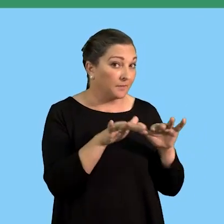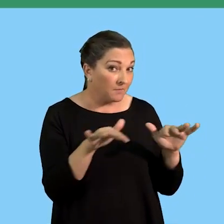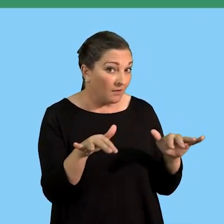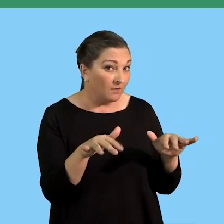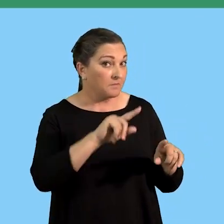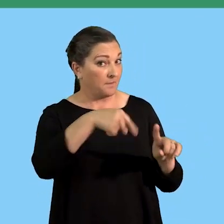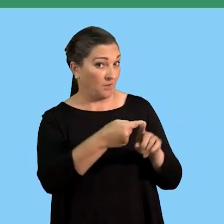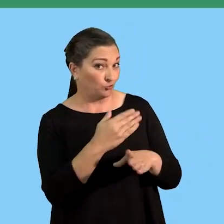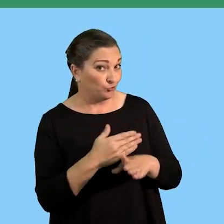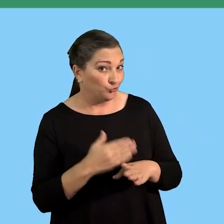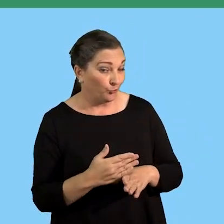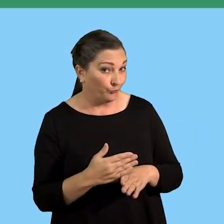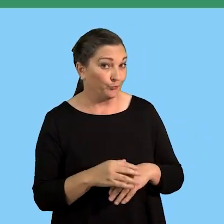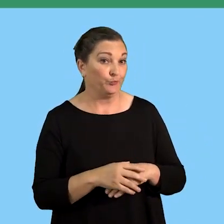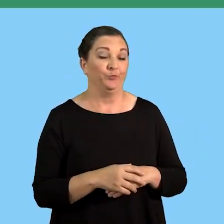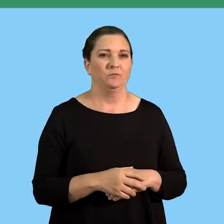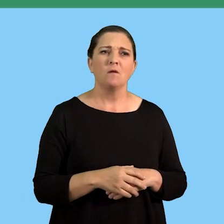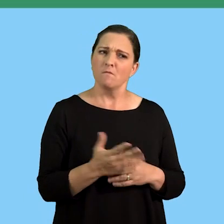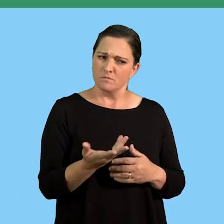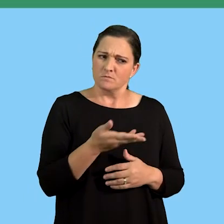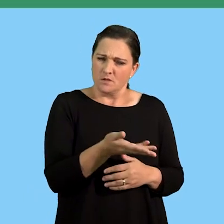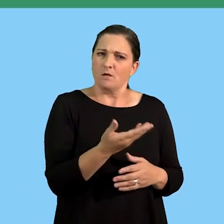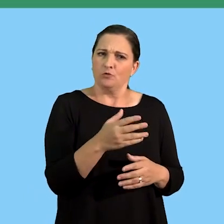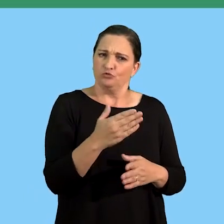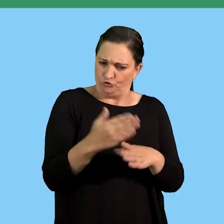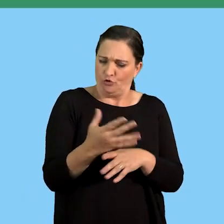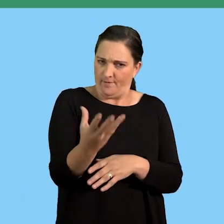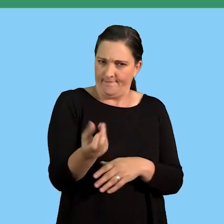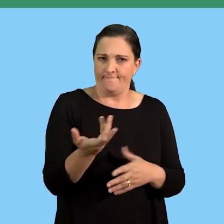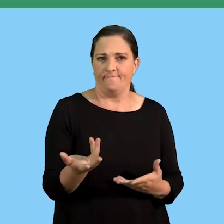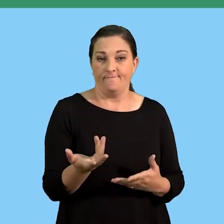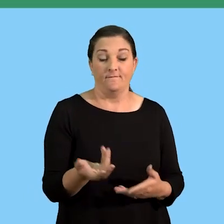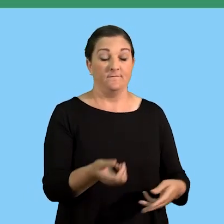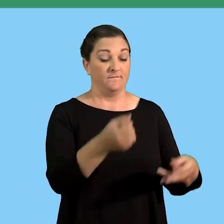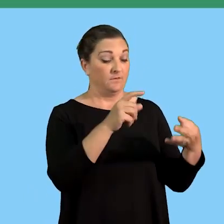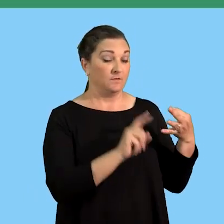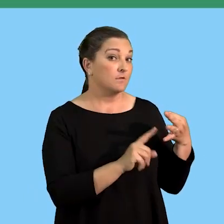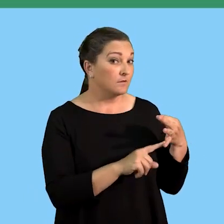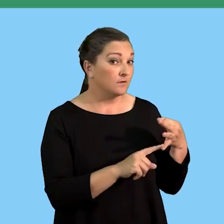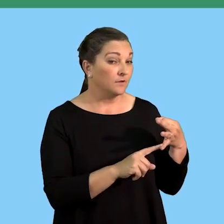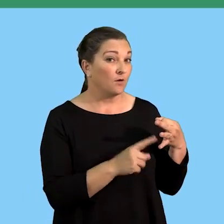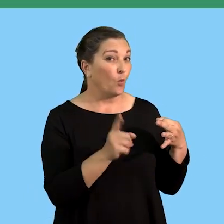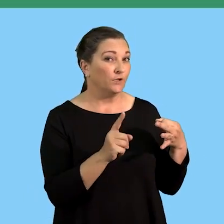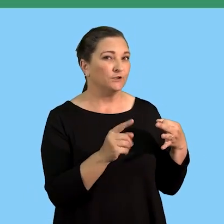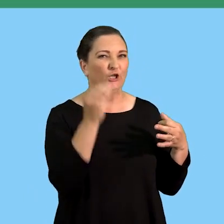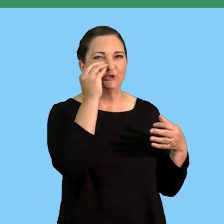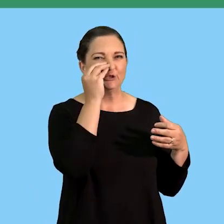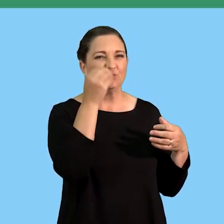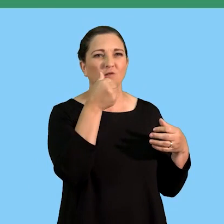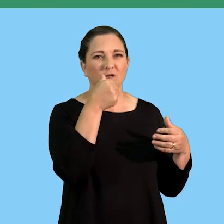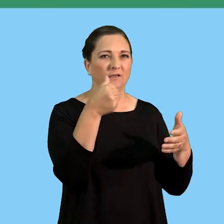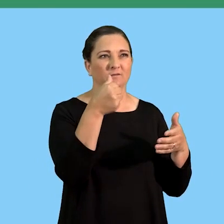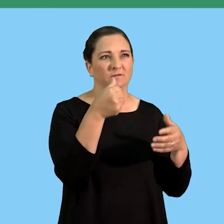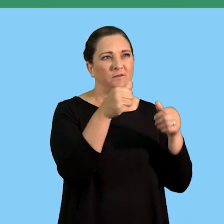where they simply tell their employees that there is a vacant position. They can also use the